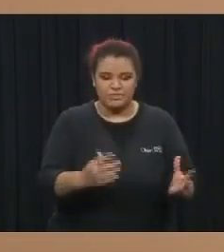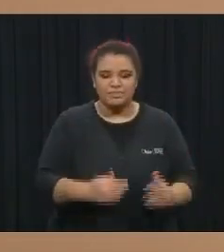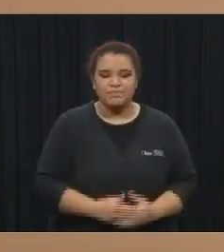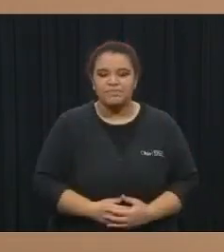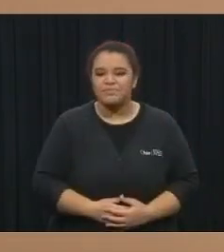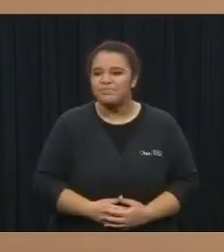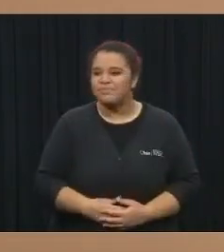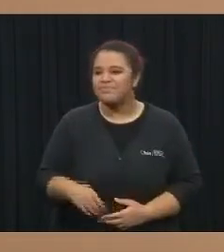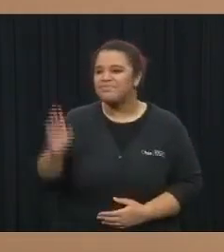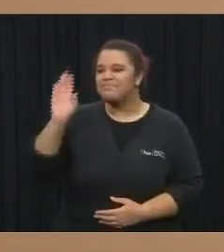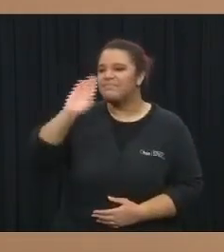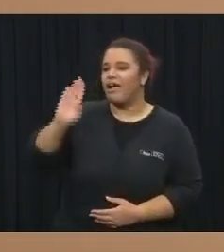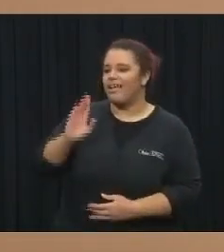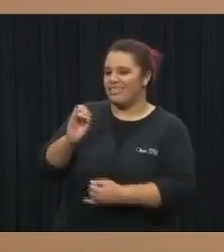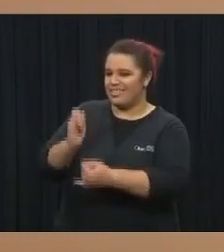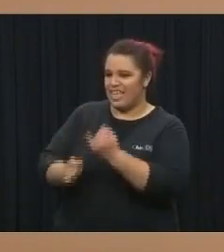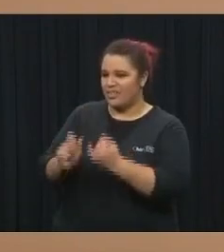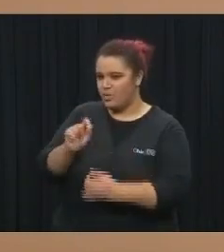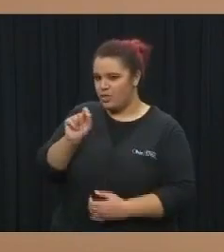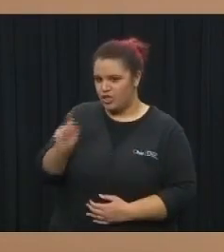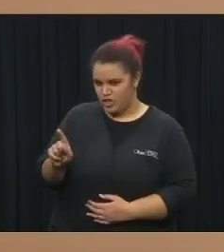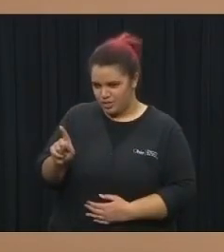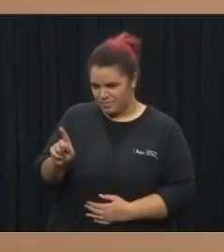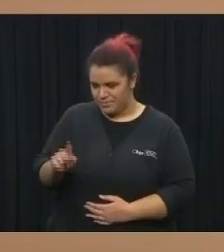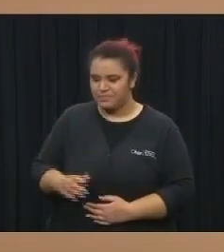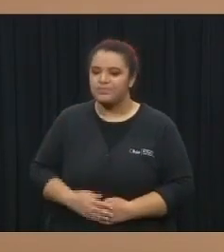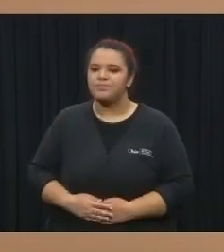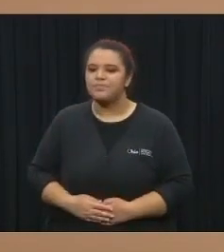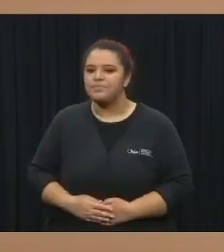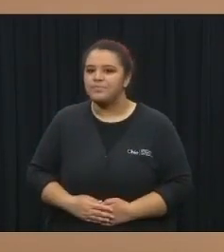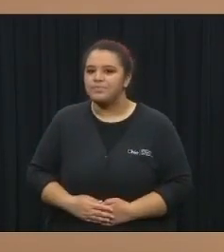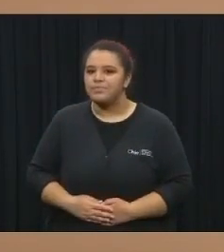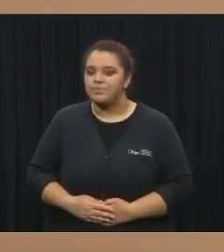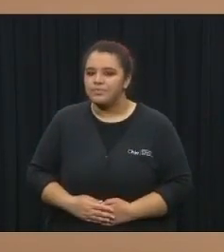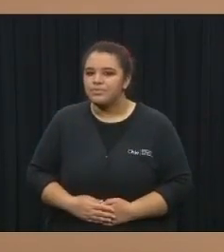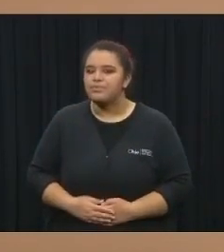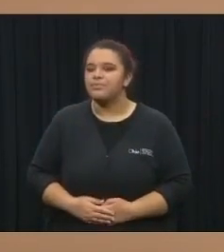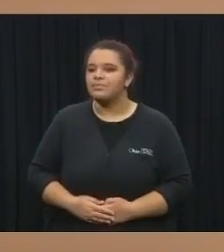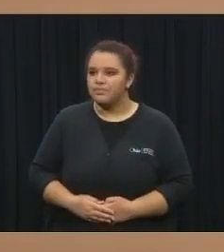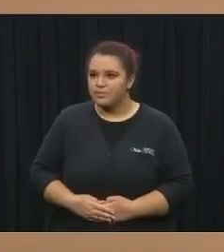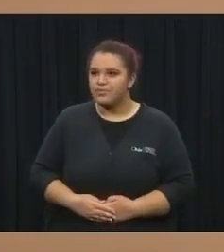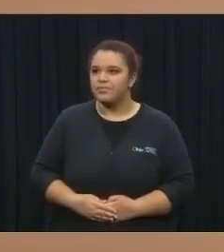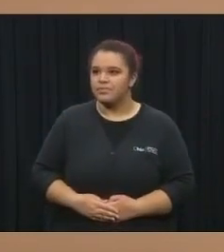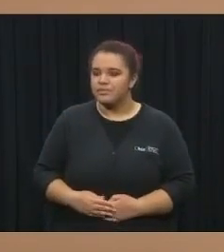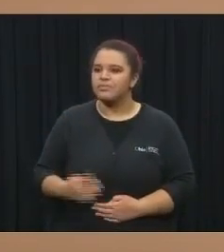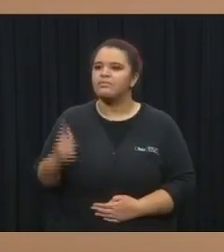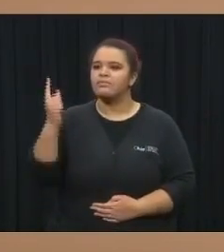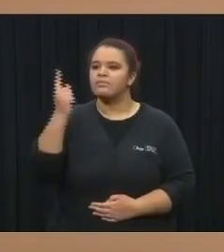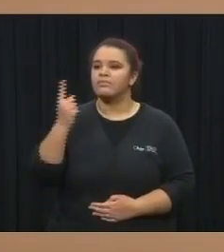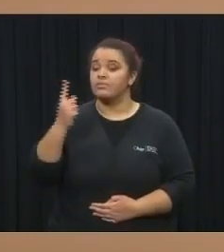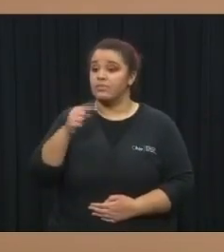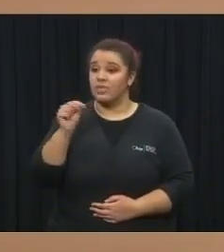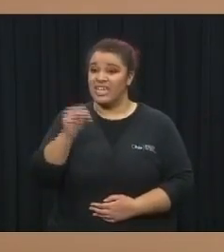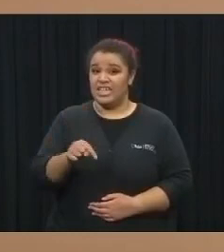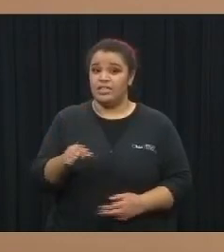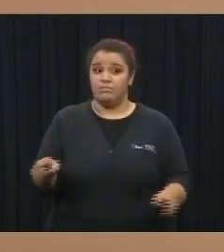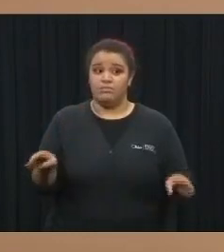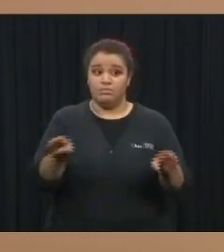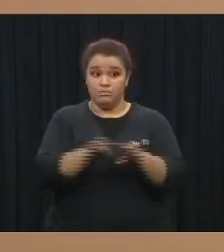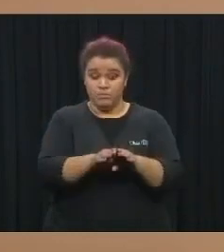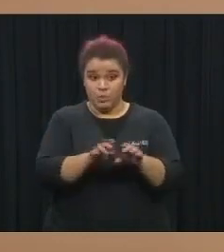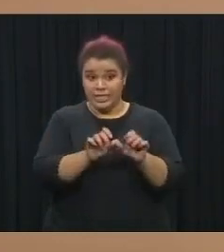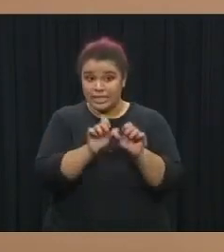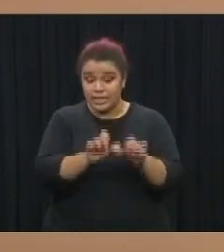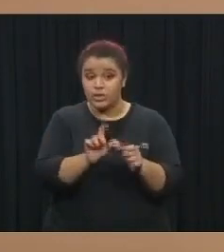This will be the last question of the day. Farhan Jaita with Delmar TV. Will the shutdown continue until effective vaccine is found?